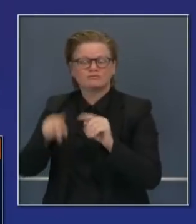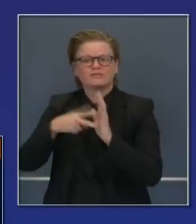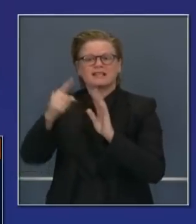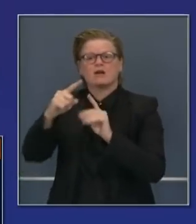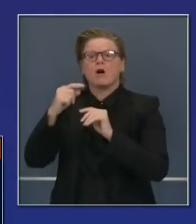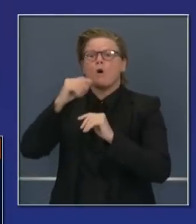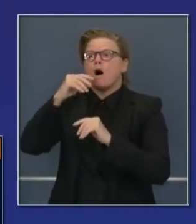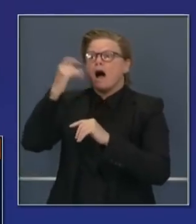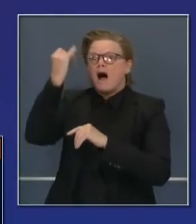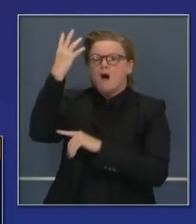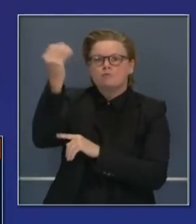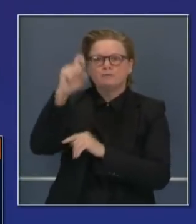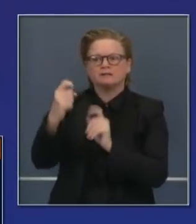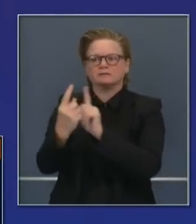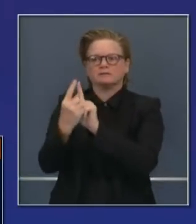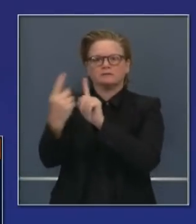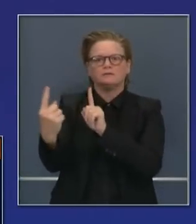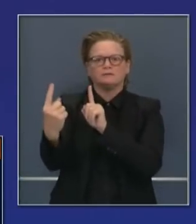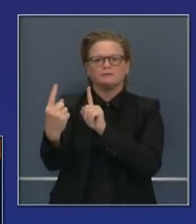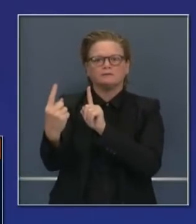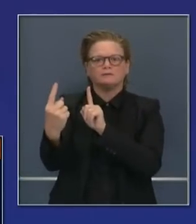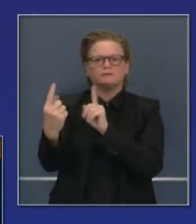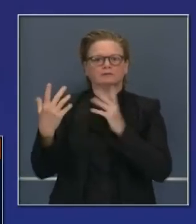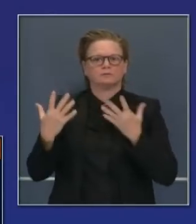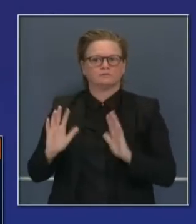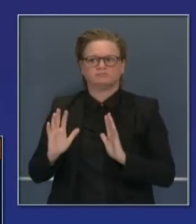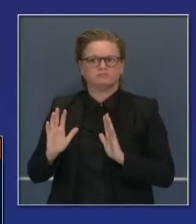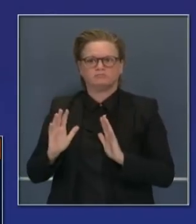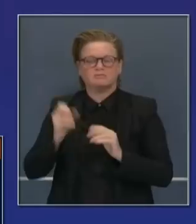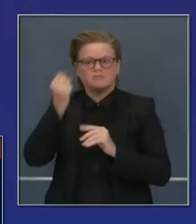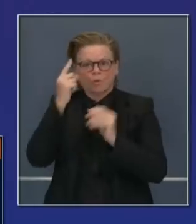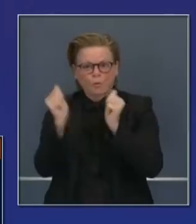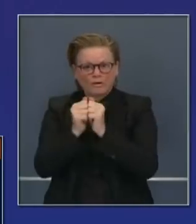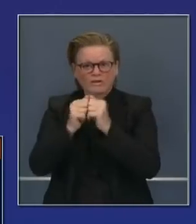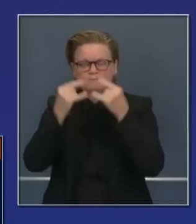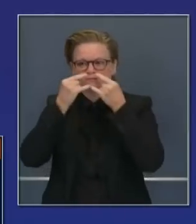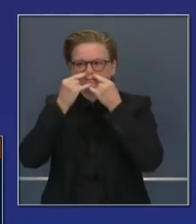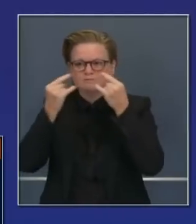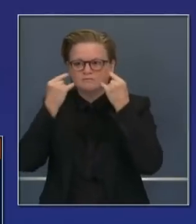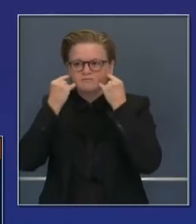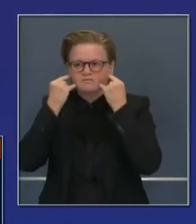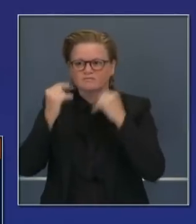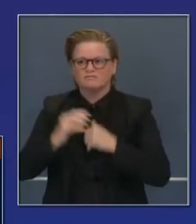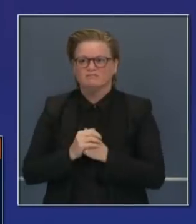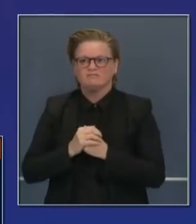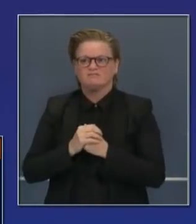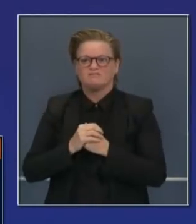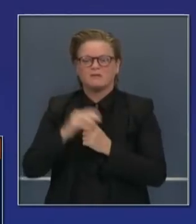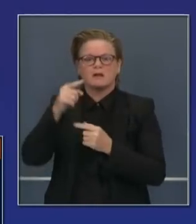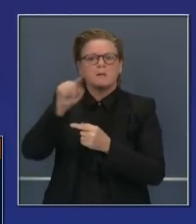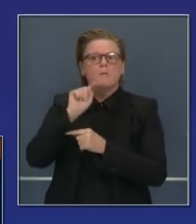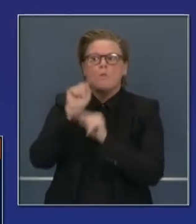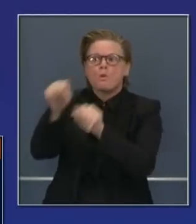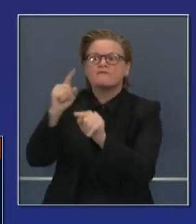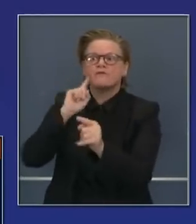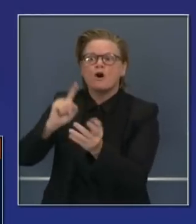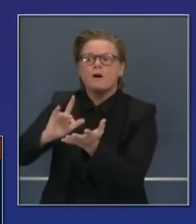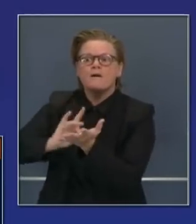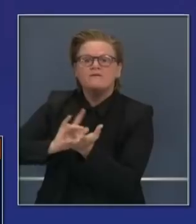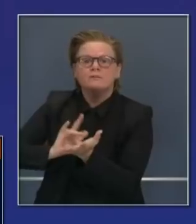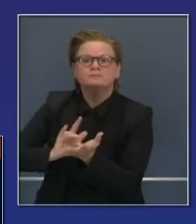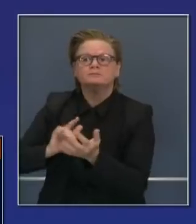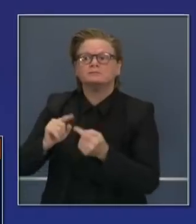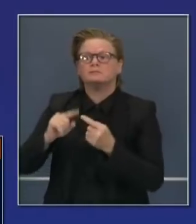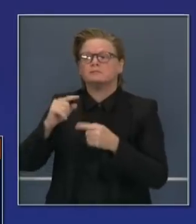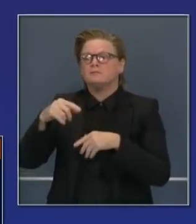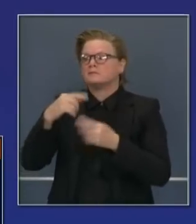always most important non-pharmaceutical intervention, that is wear face coverings, wear a mask. Here's